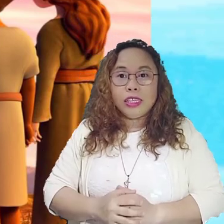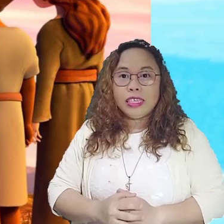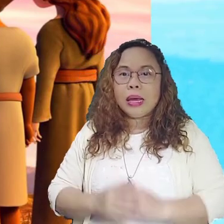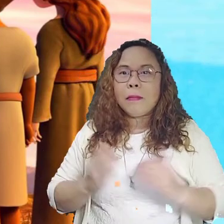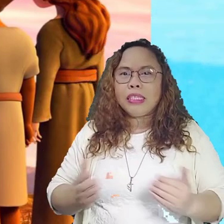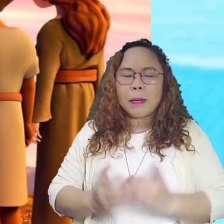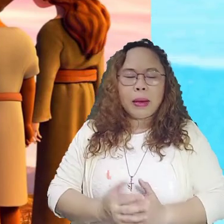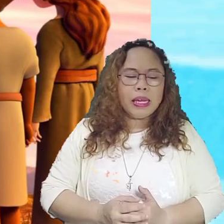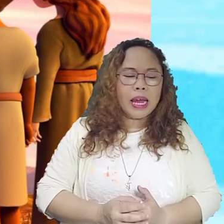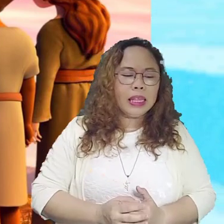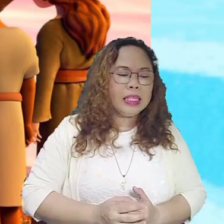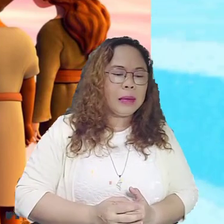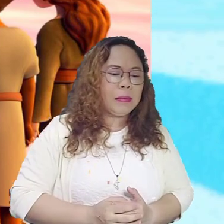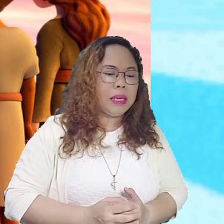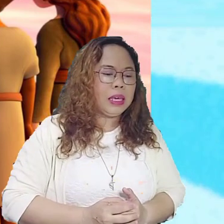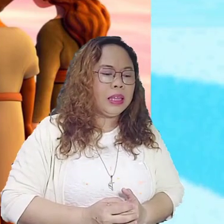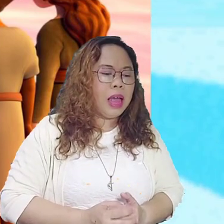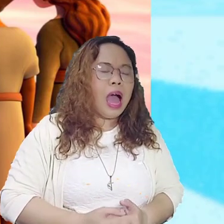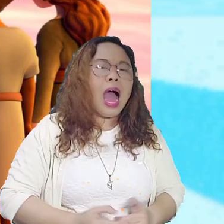yo